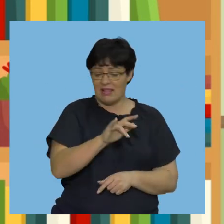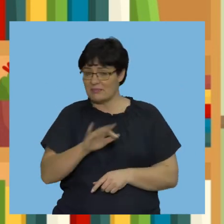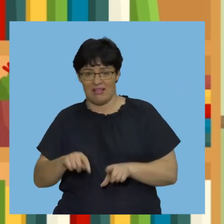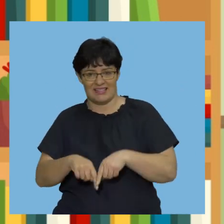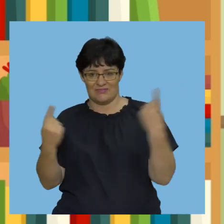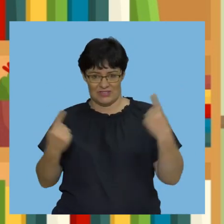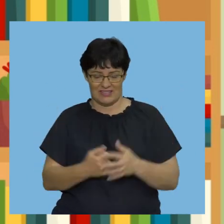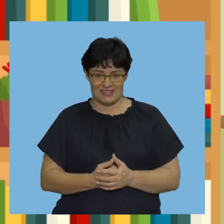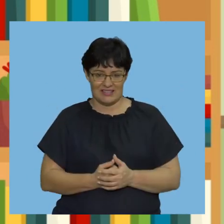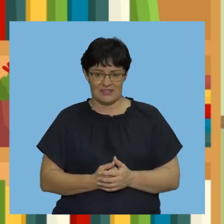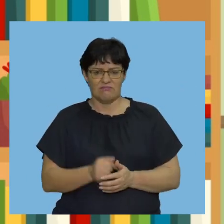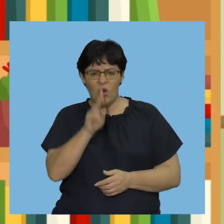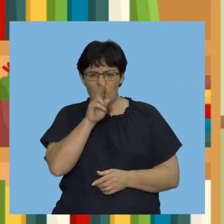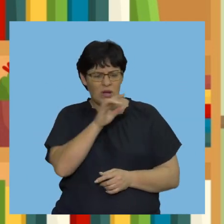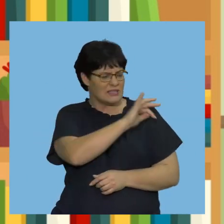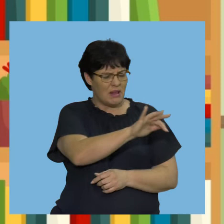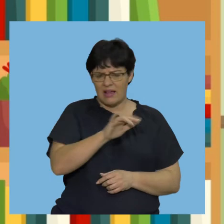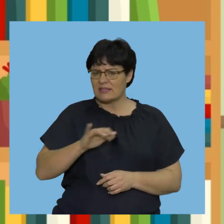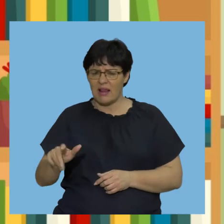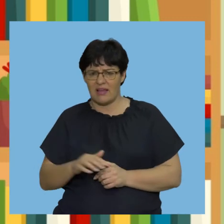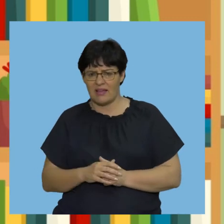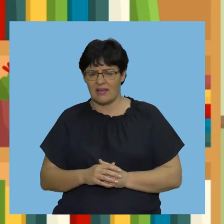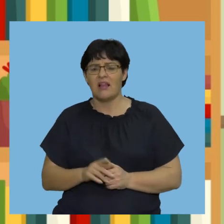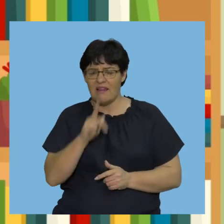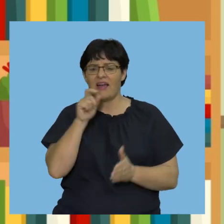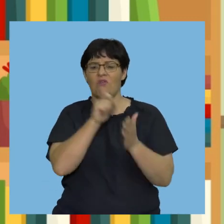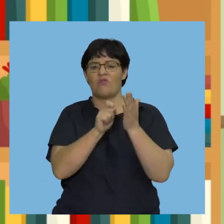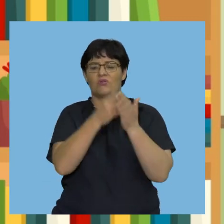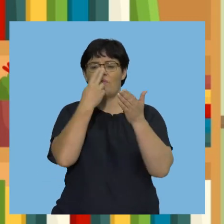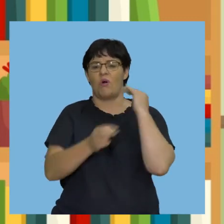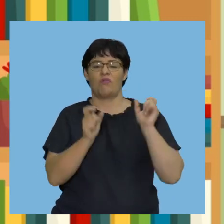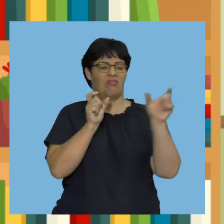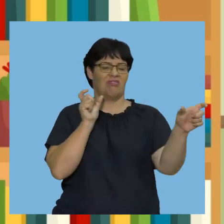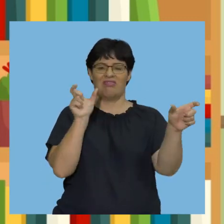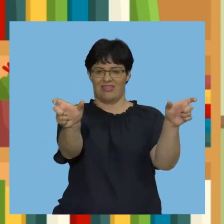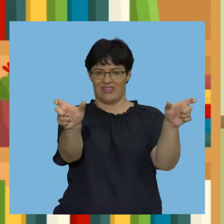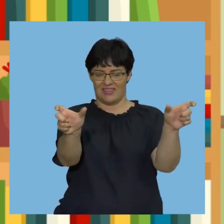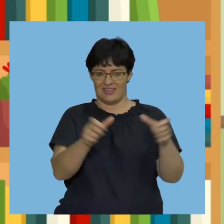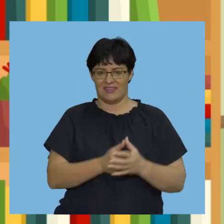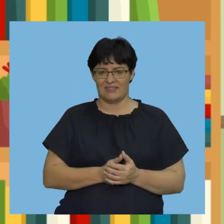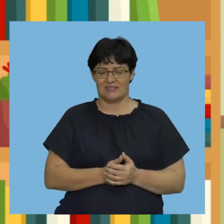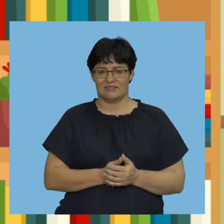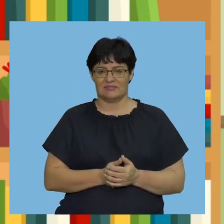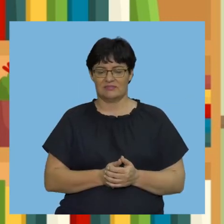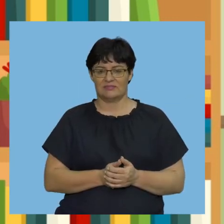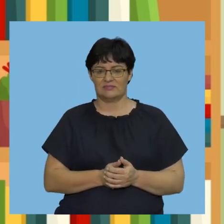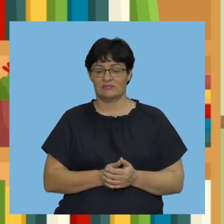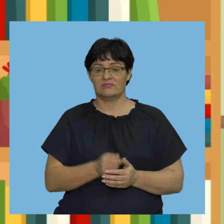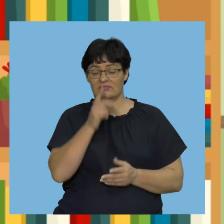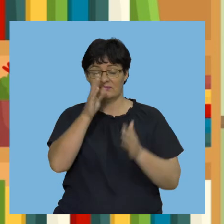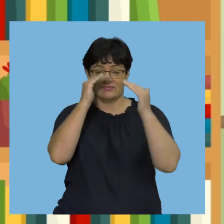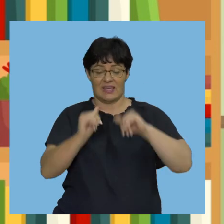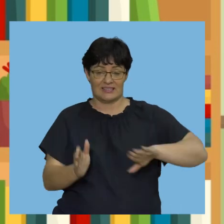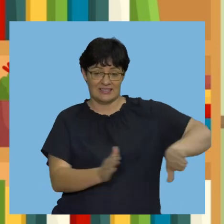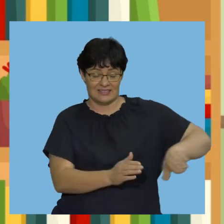spelt differently. Look at the different spelling as your teacher writes both words for you. Listen to